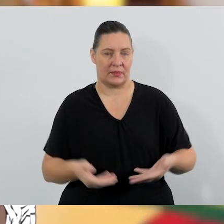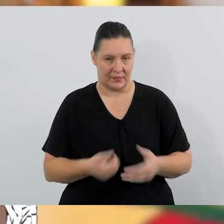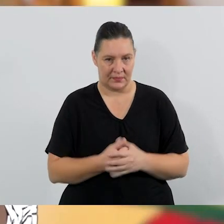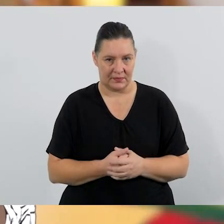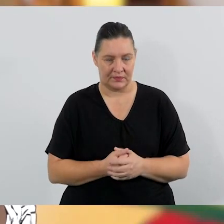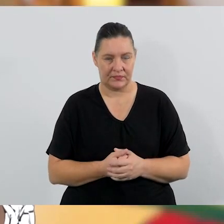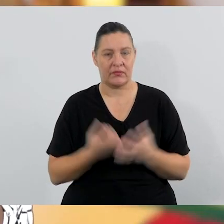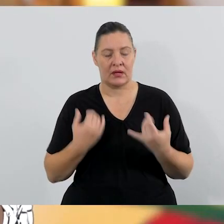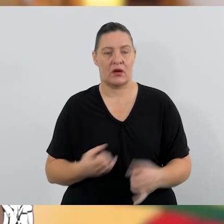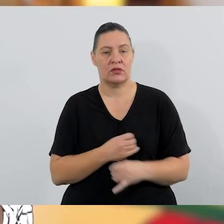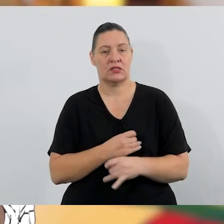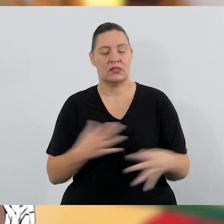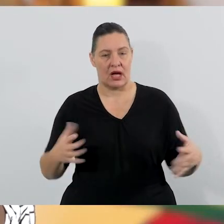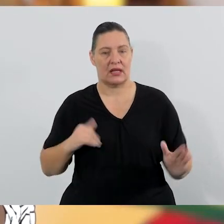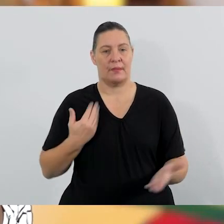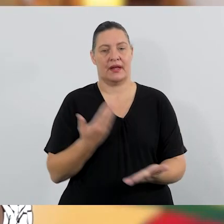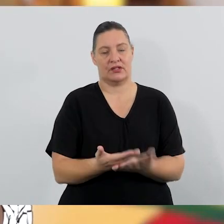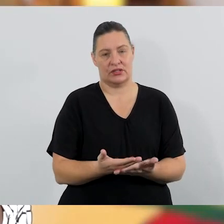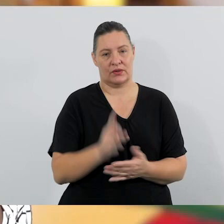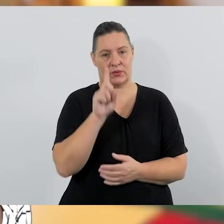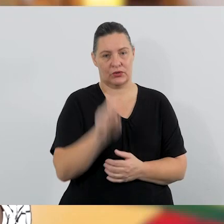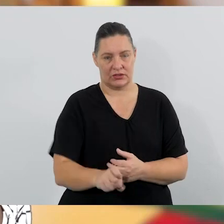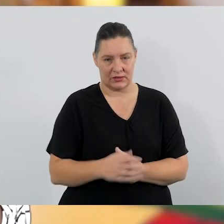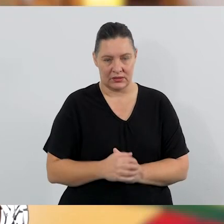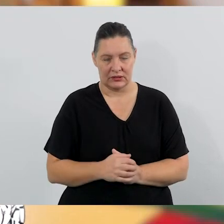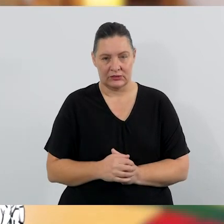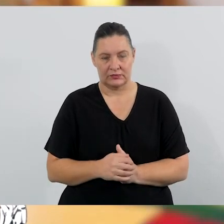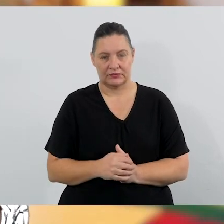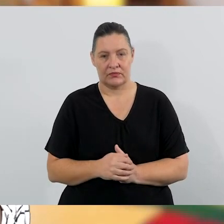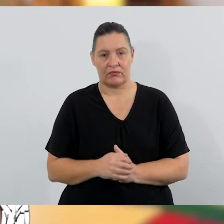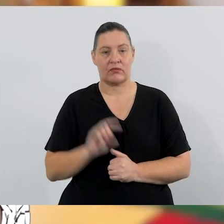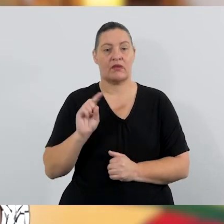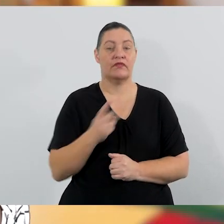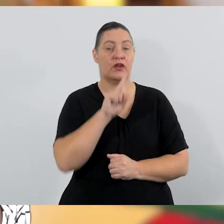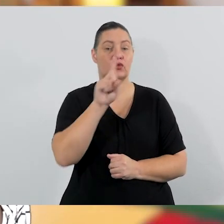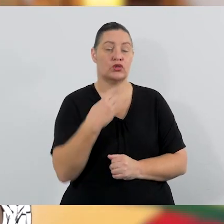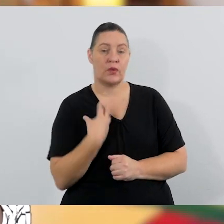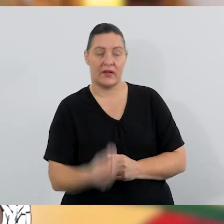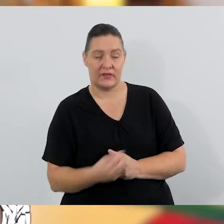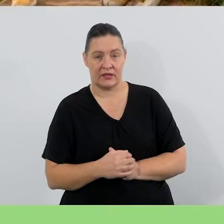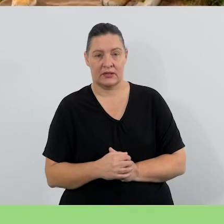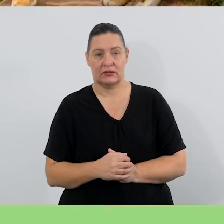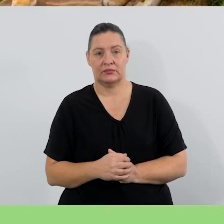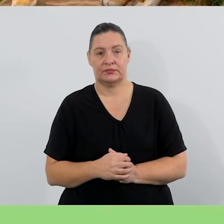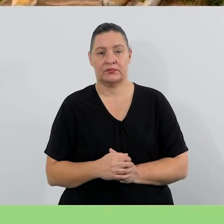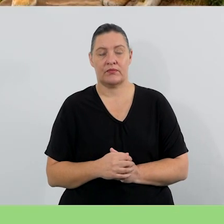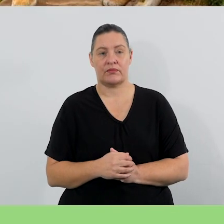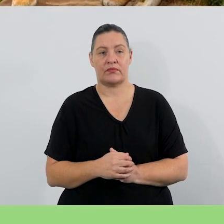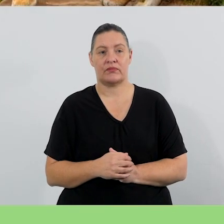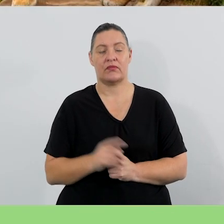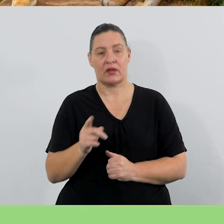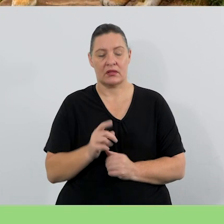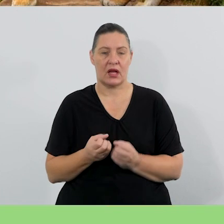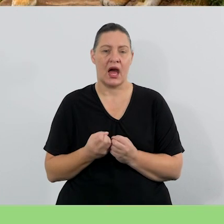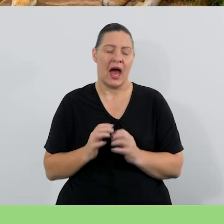Welcome back. Now we are going to start with our application questions. So the first question that we have here